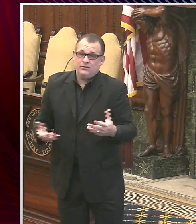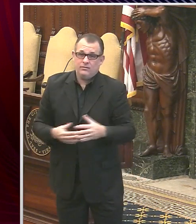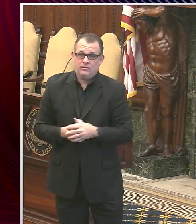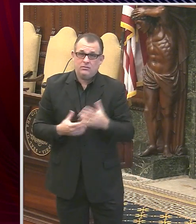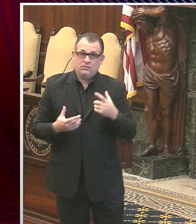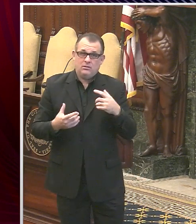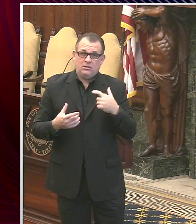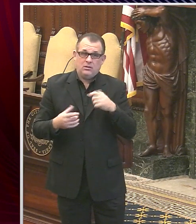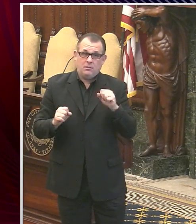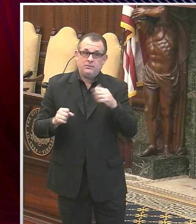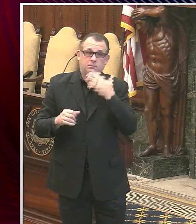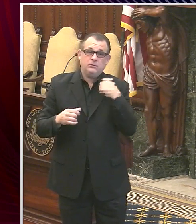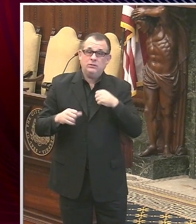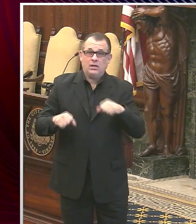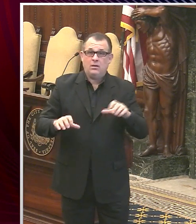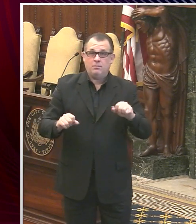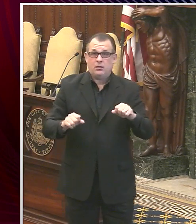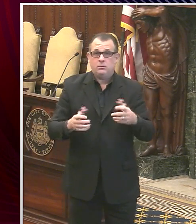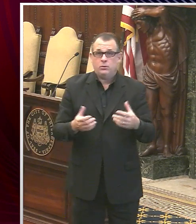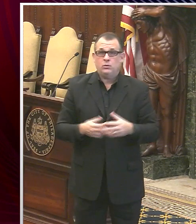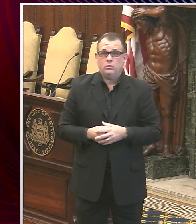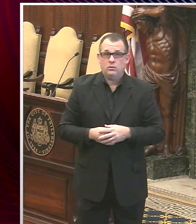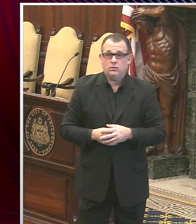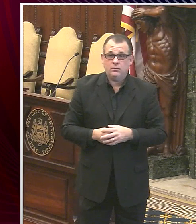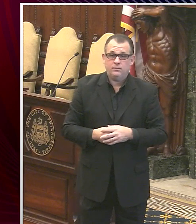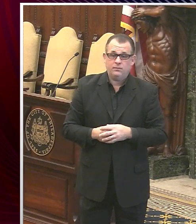possible. Thank you.